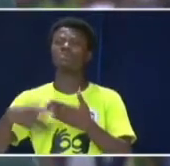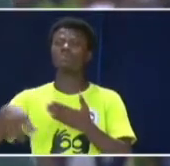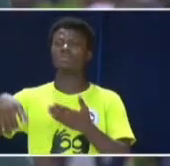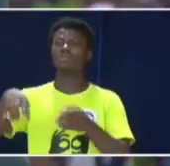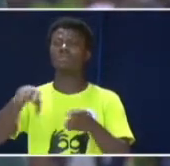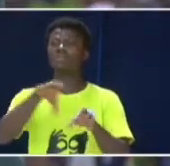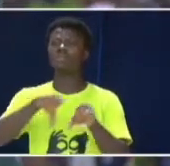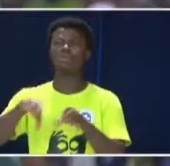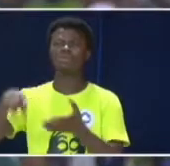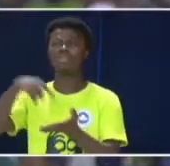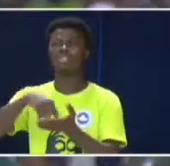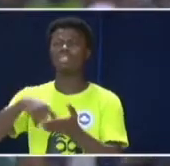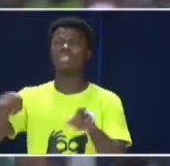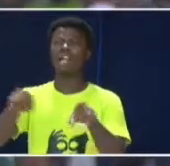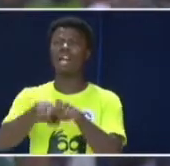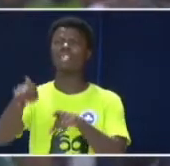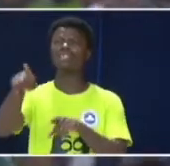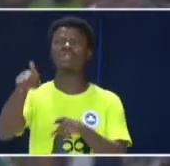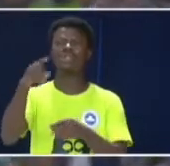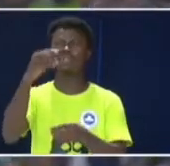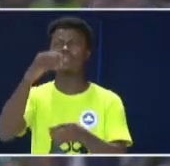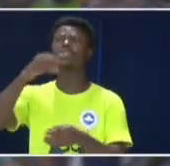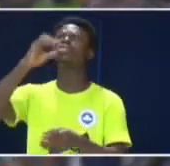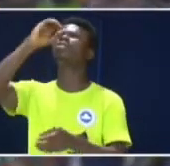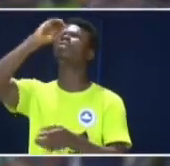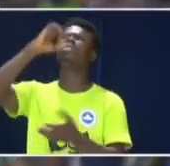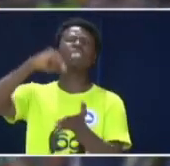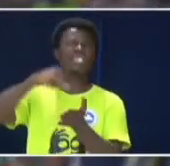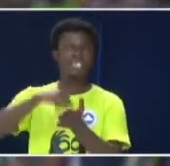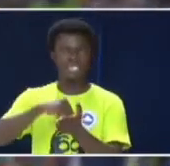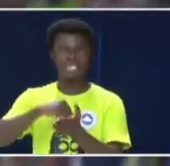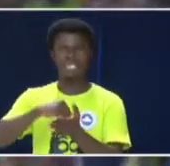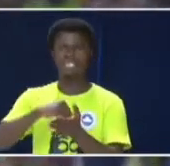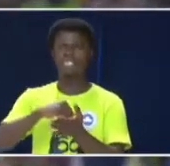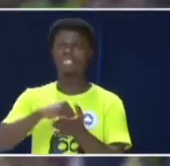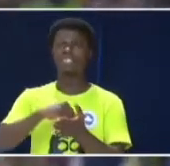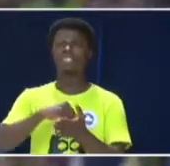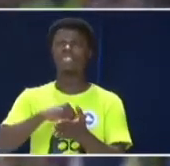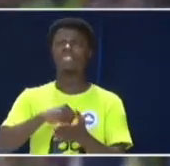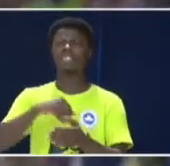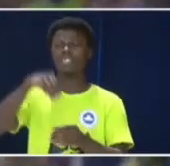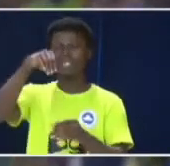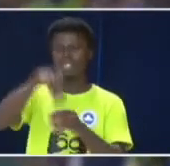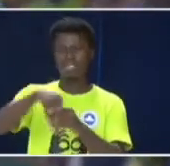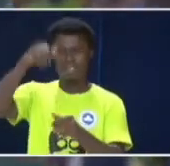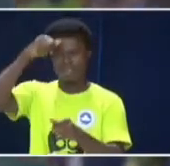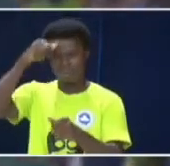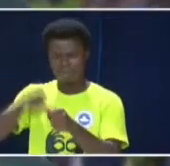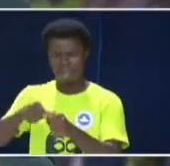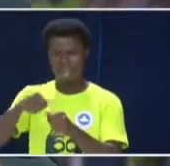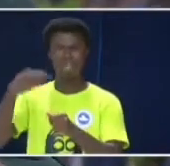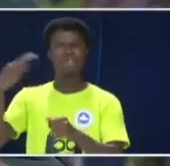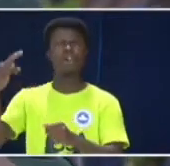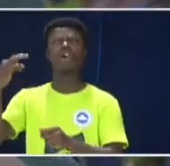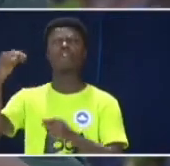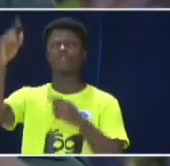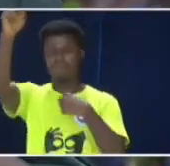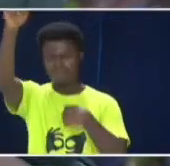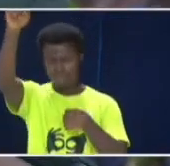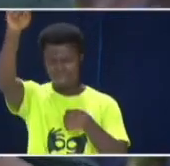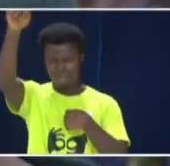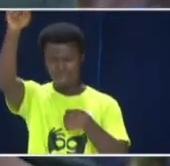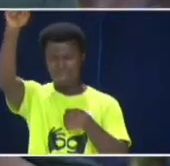ye as oft as ye drink it. Nigba kubati yiban she ema busi yini. In remembrance of me. Mi ranti mi.